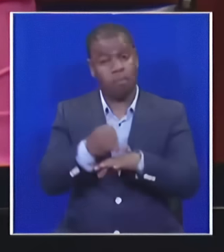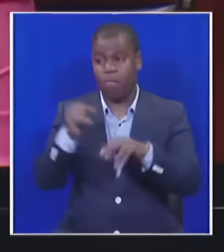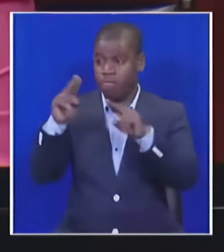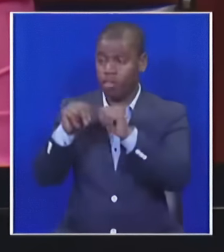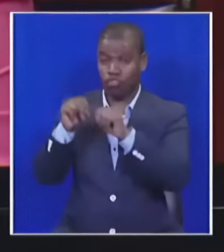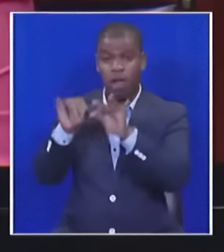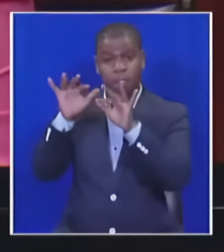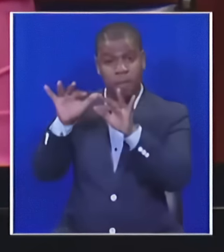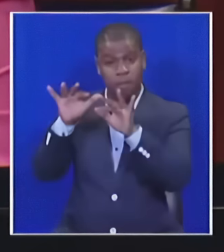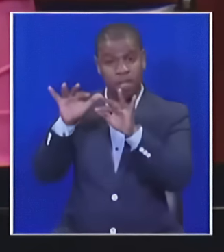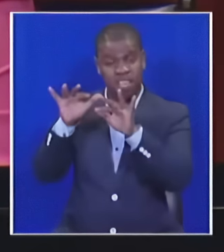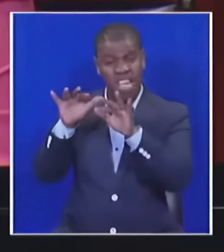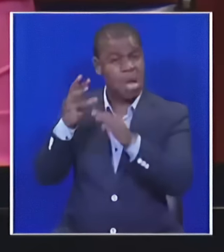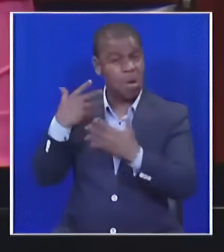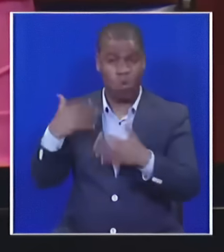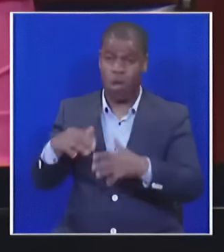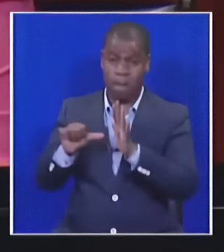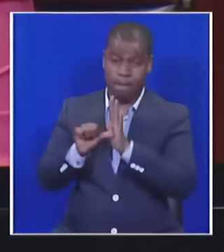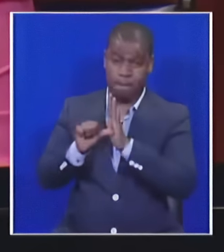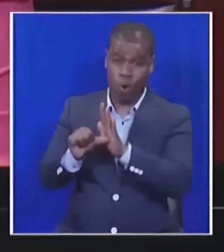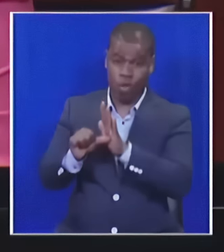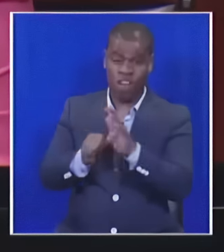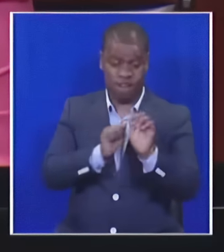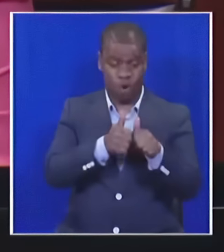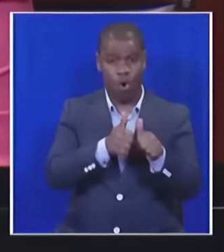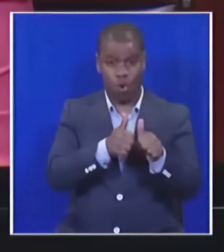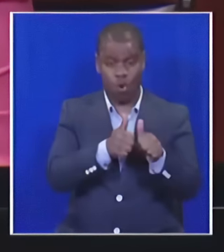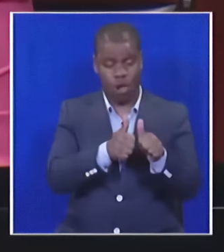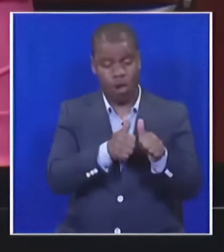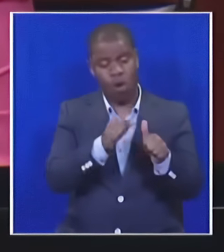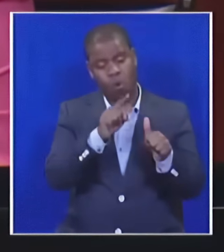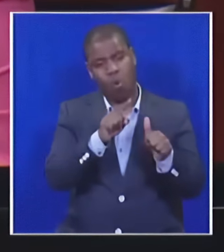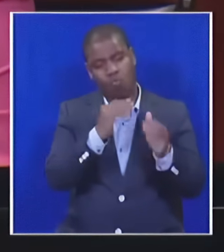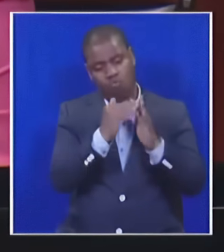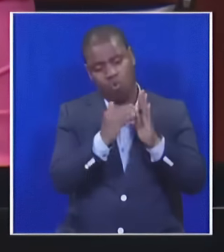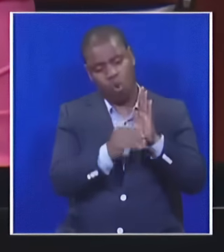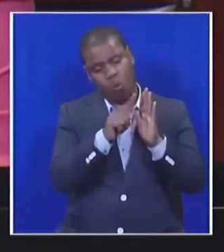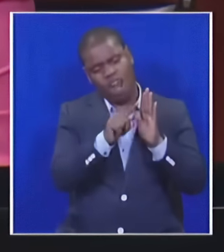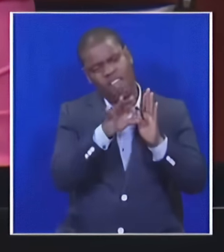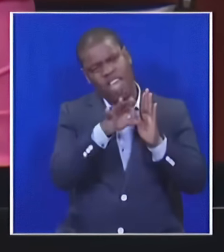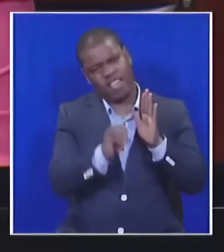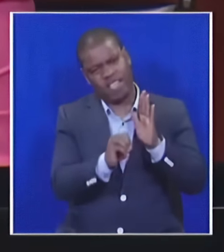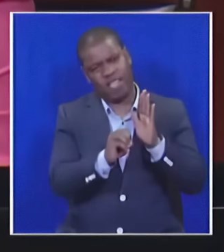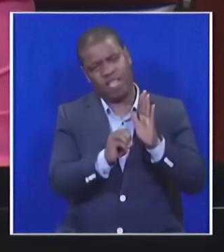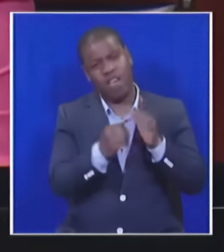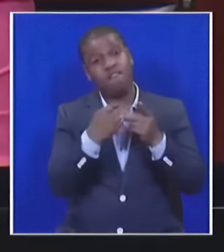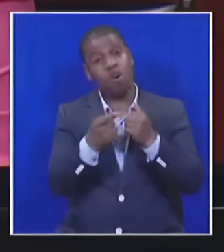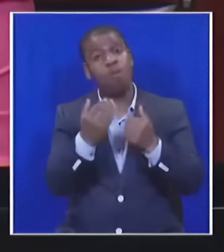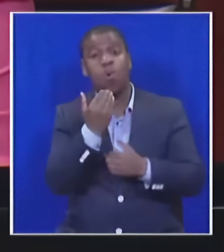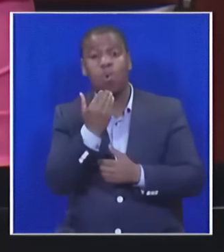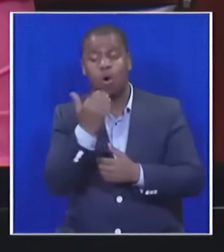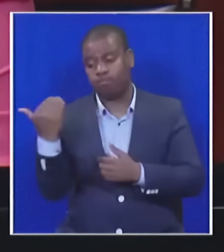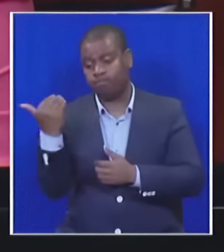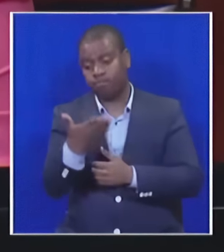public importance in terms of Rule 130 in the name of Honorable